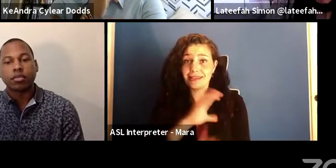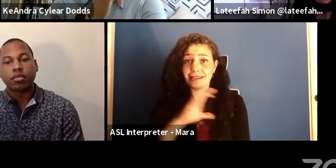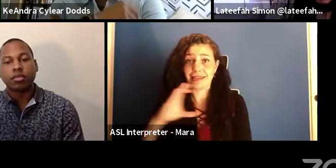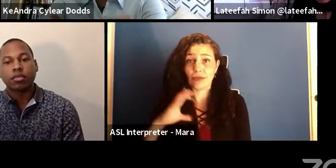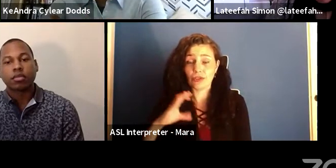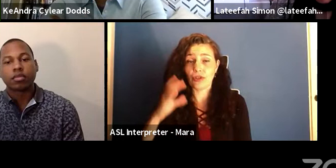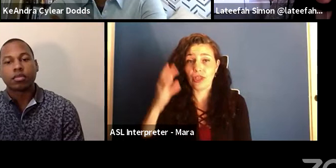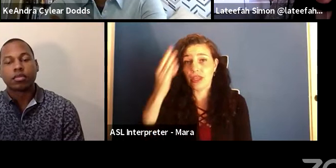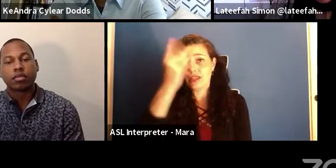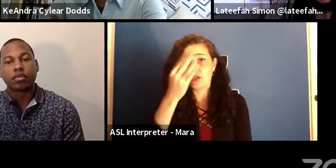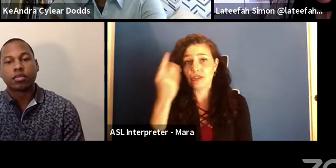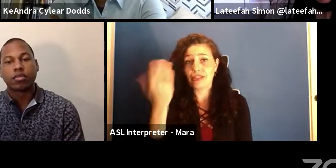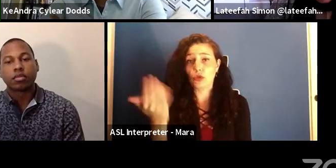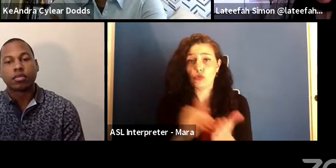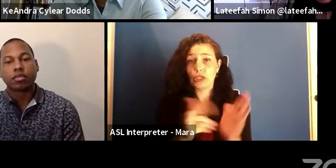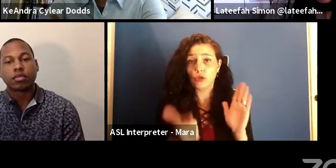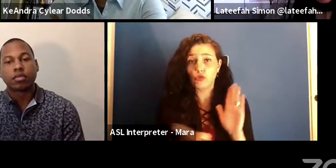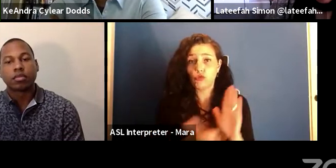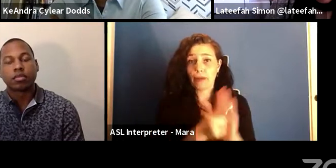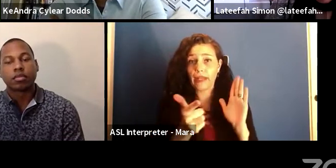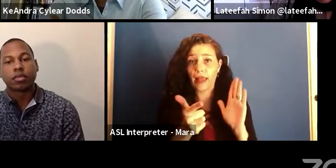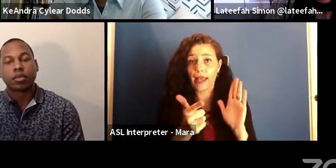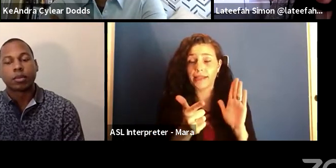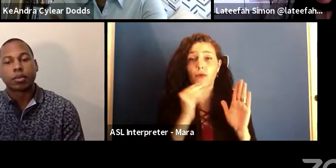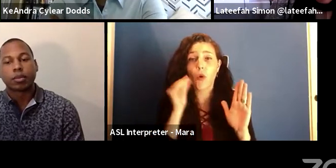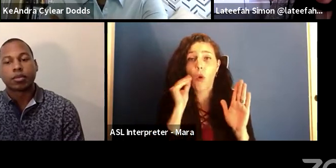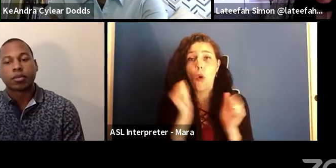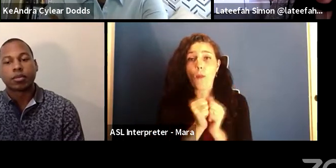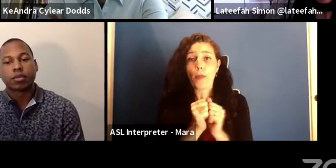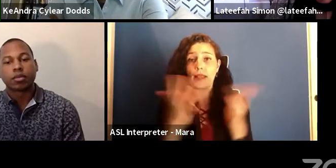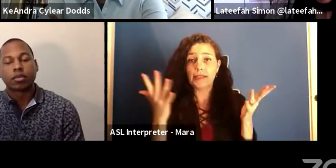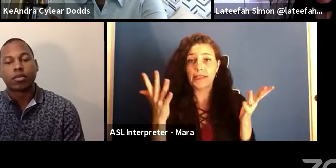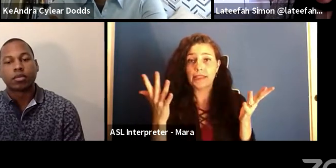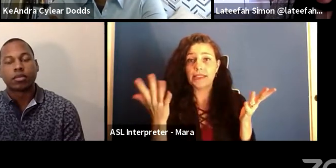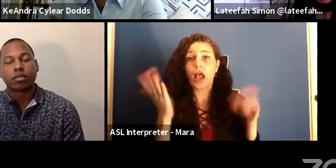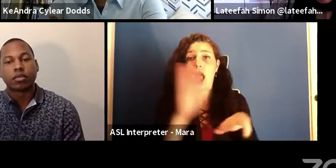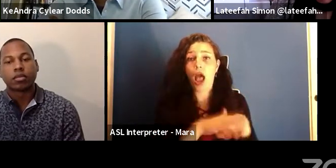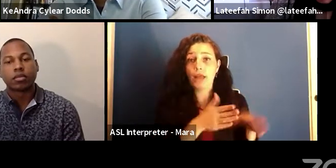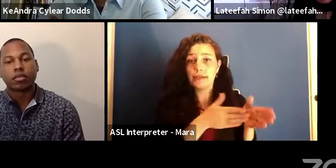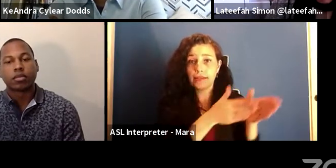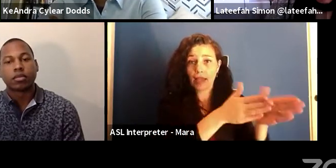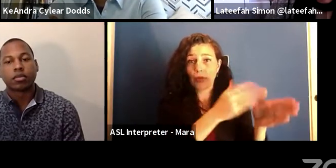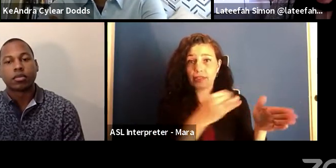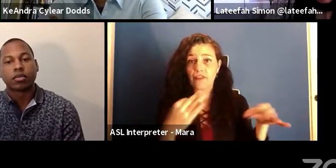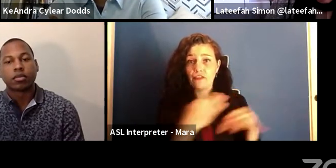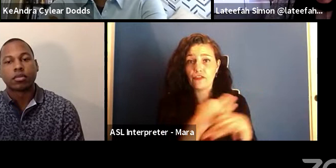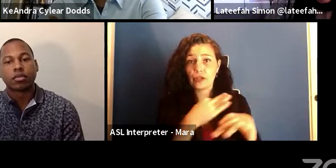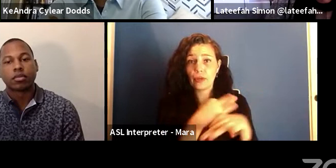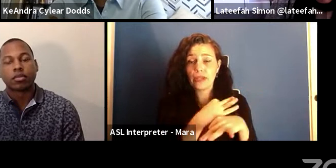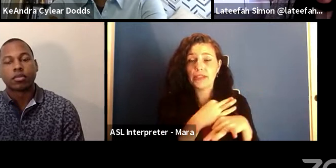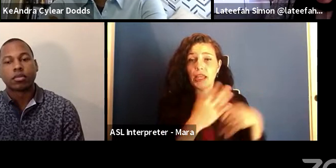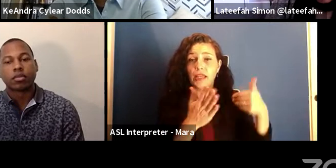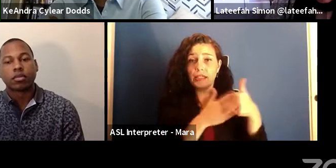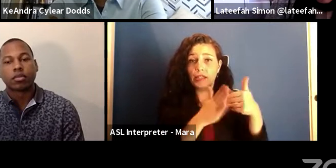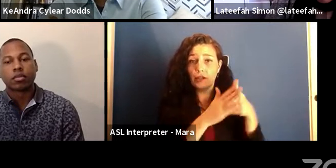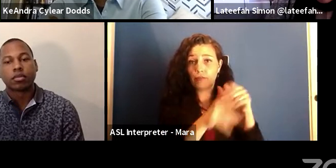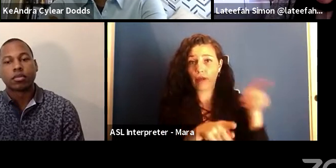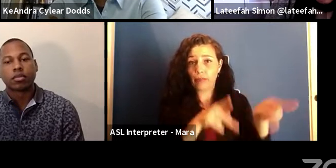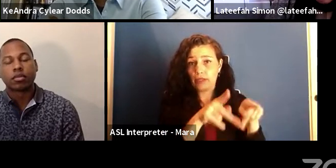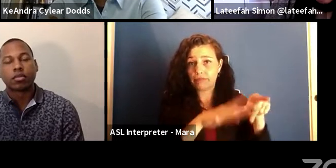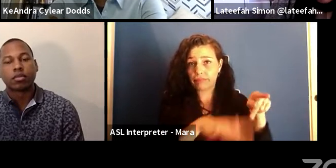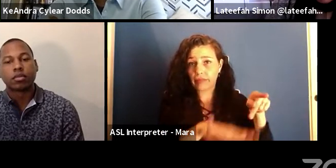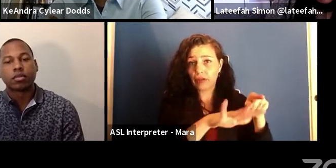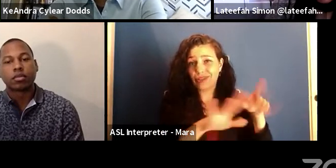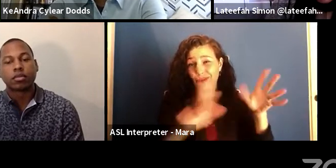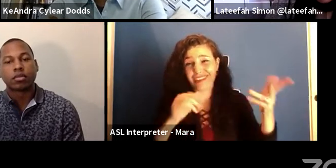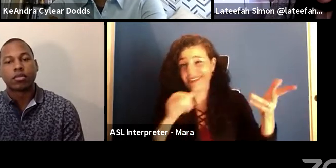considering recriminalizing homelessness on sidewalks and freeways near public rights of way. So this is not an issue